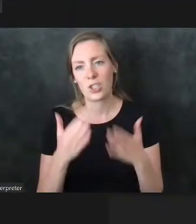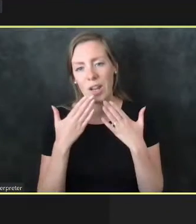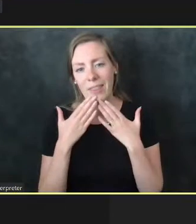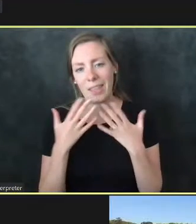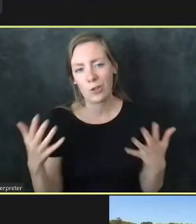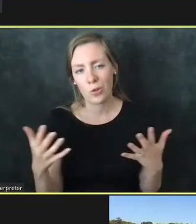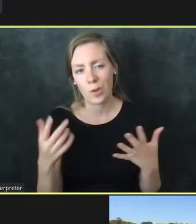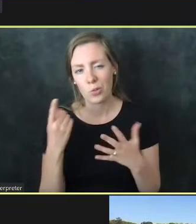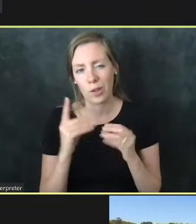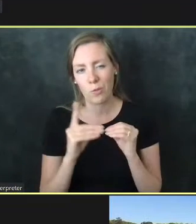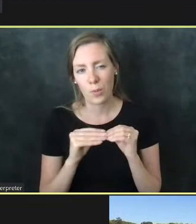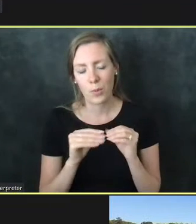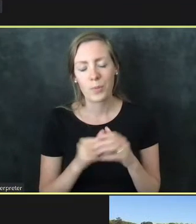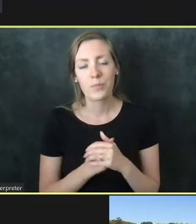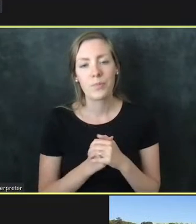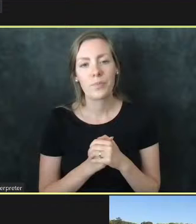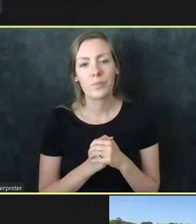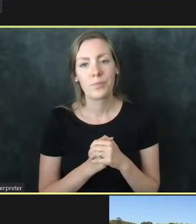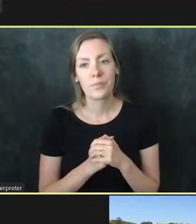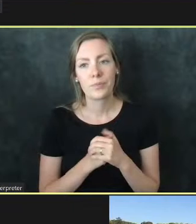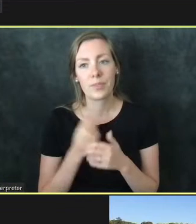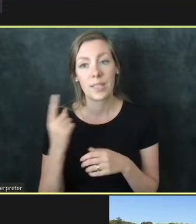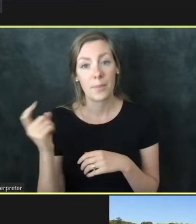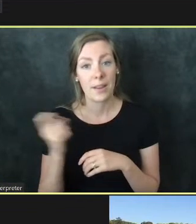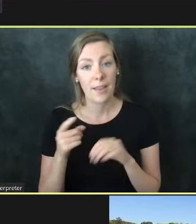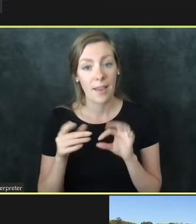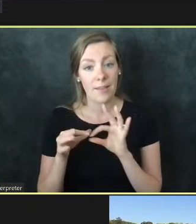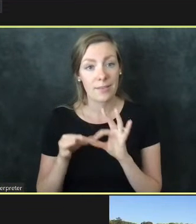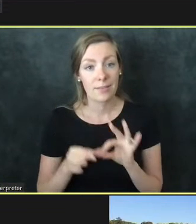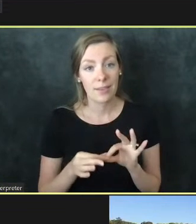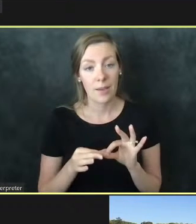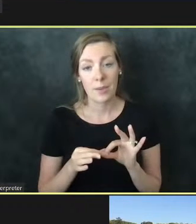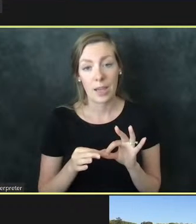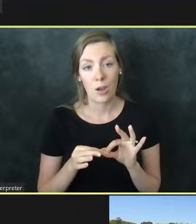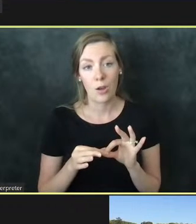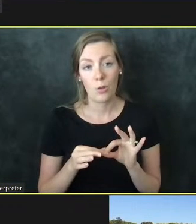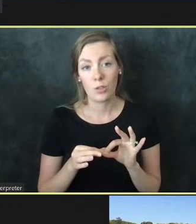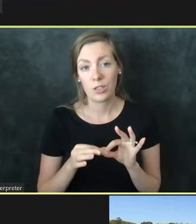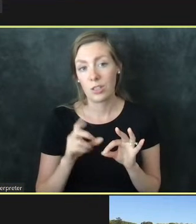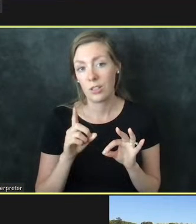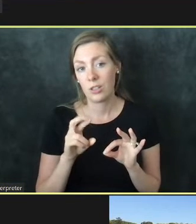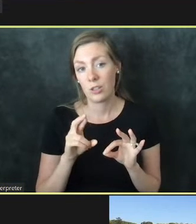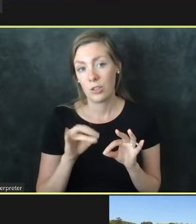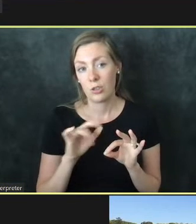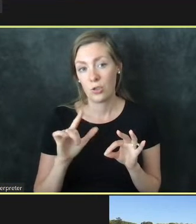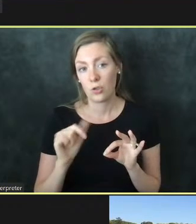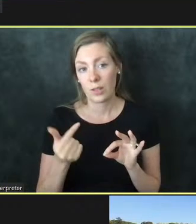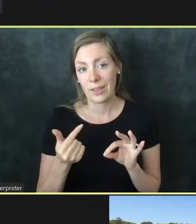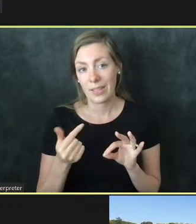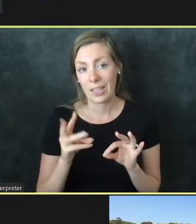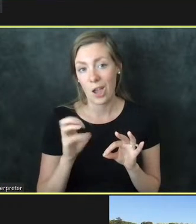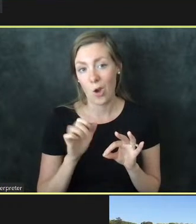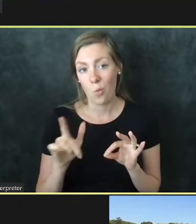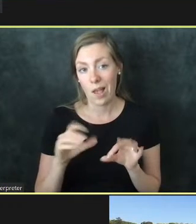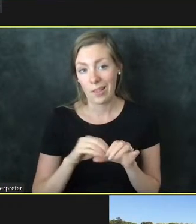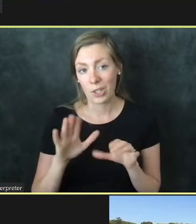Jennifer. Someone asked on Esto va a ser otra también fácil. Alguien drilling también a well within the city of Santa Rosa. puede What's hacer the adentro